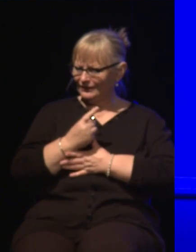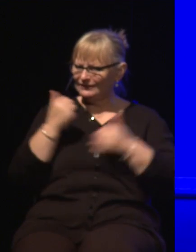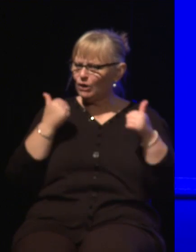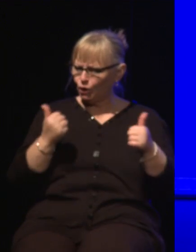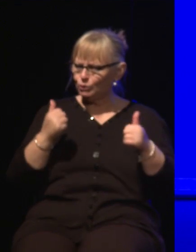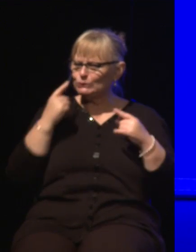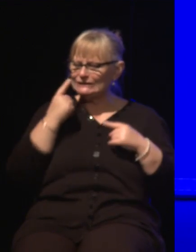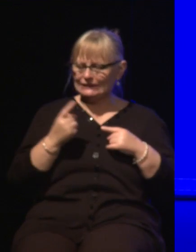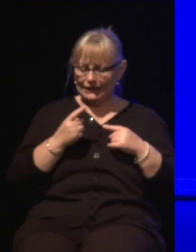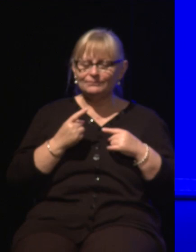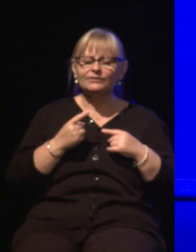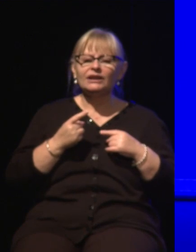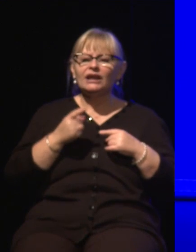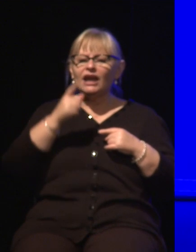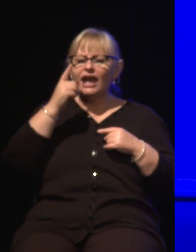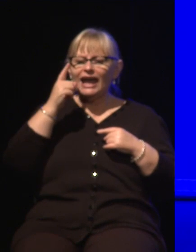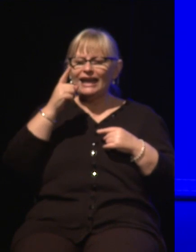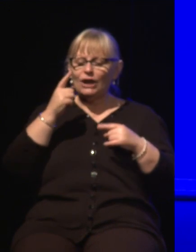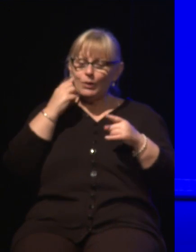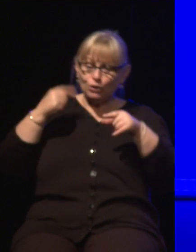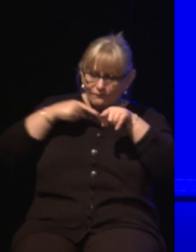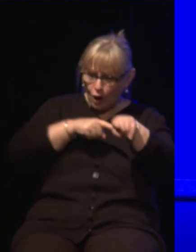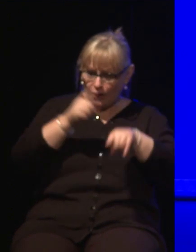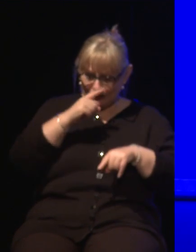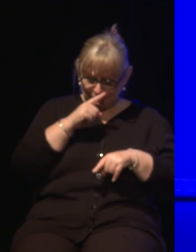Now, when you do that, you find, as you follow people over time,